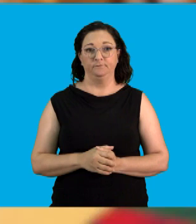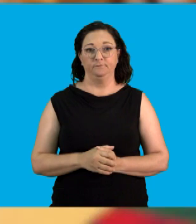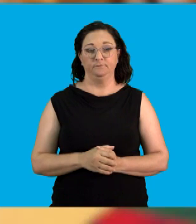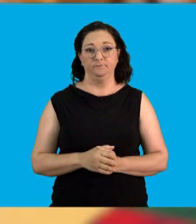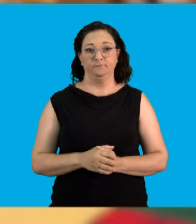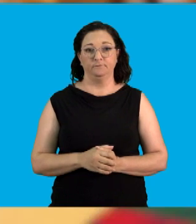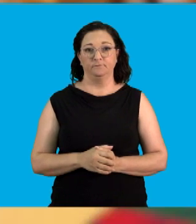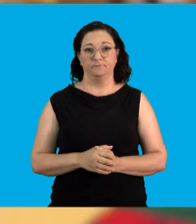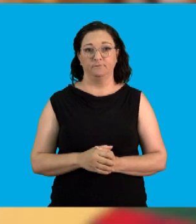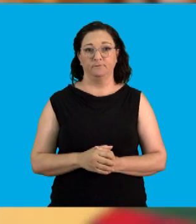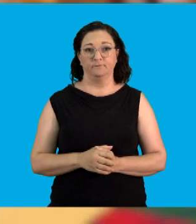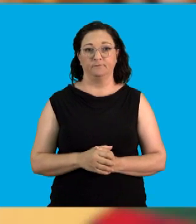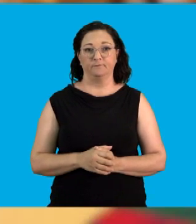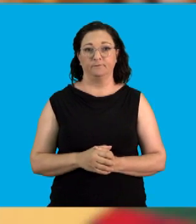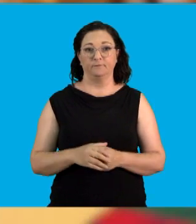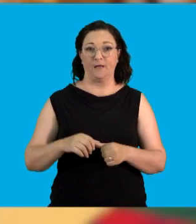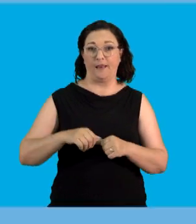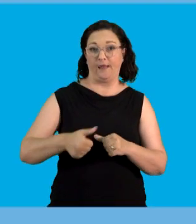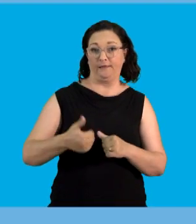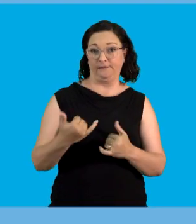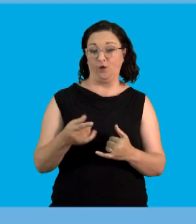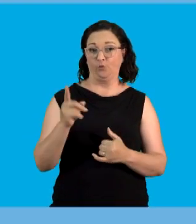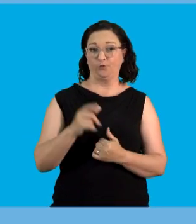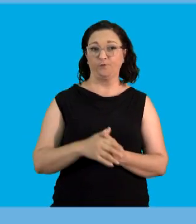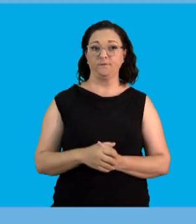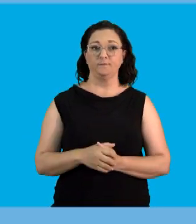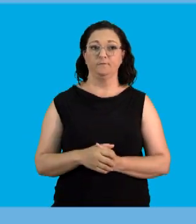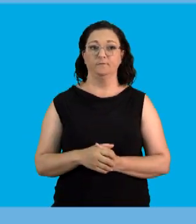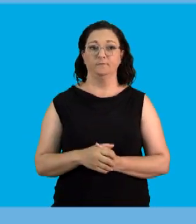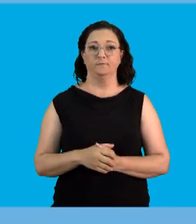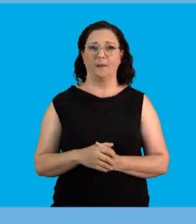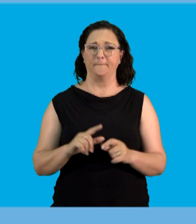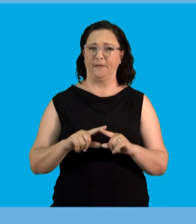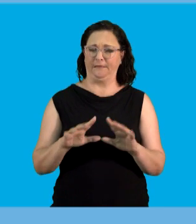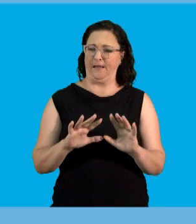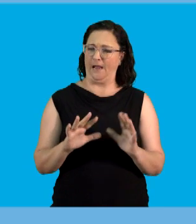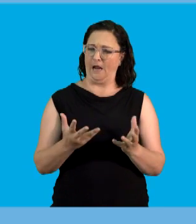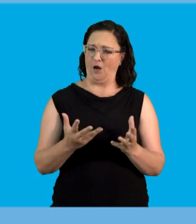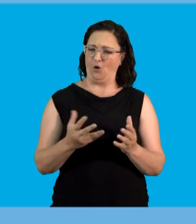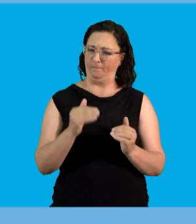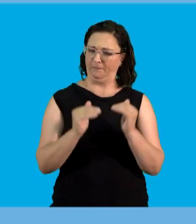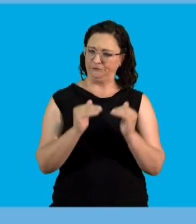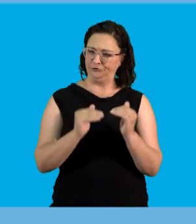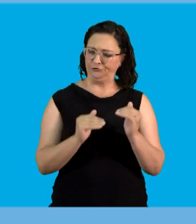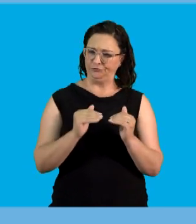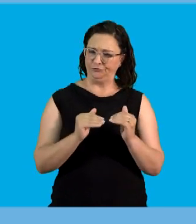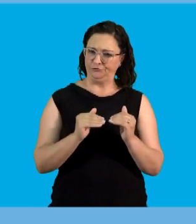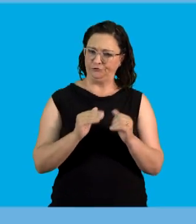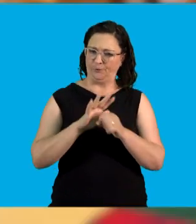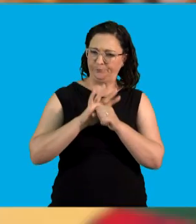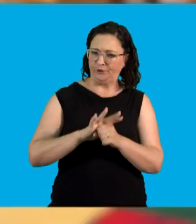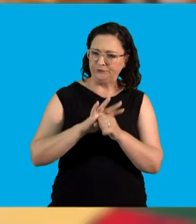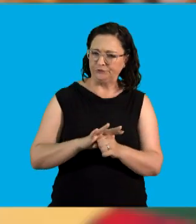So now, on to our next concept, which is now how can we then measure the pressure that we're talking